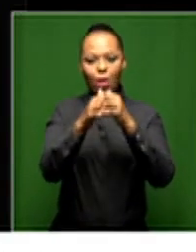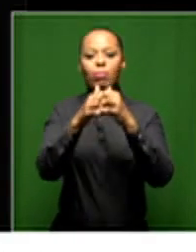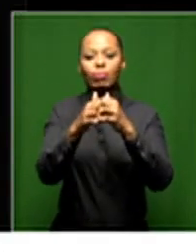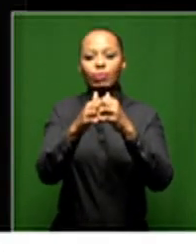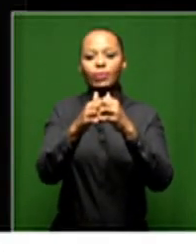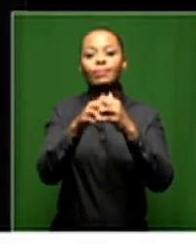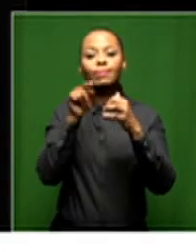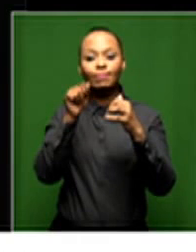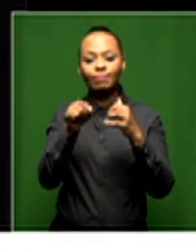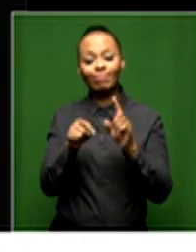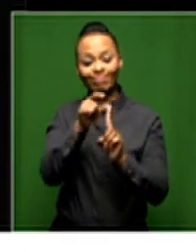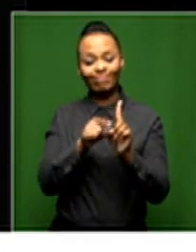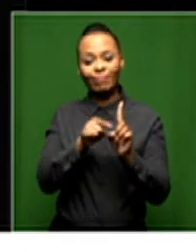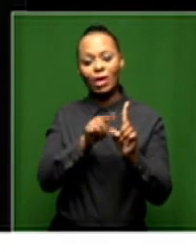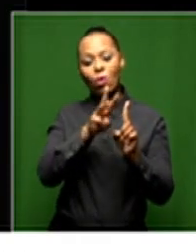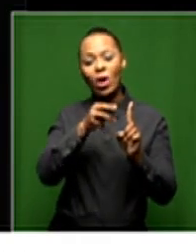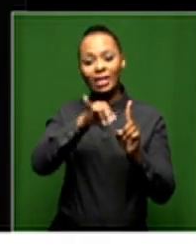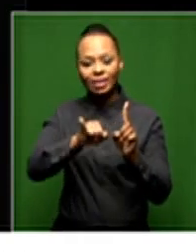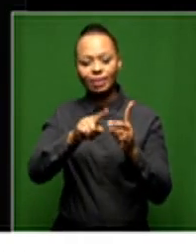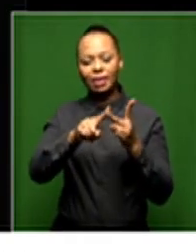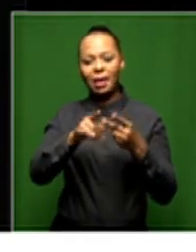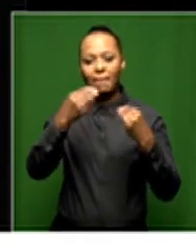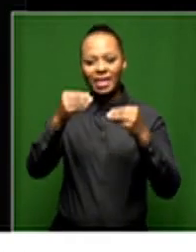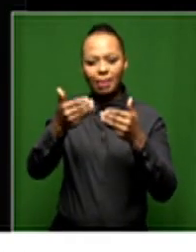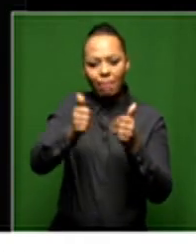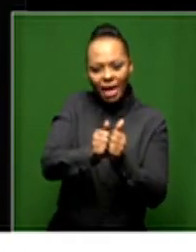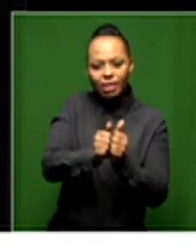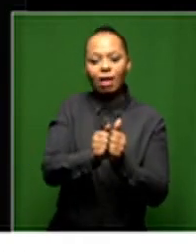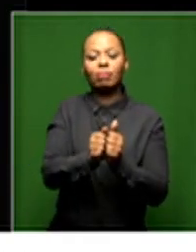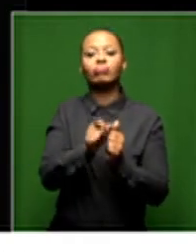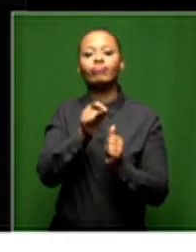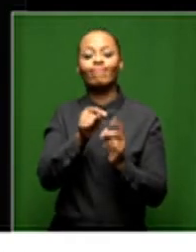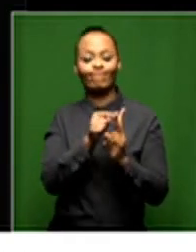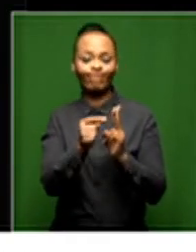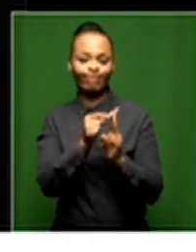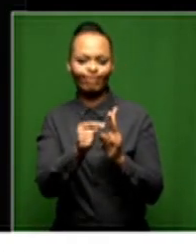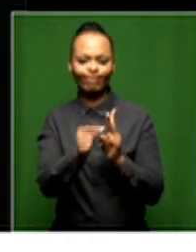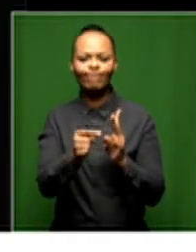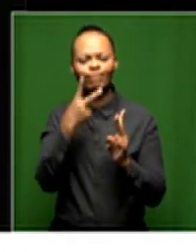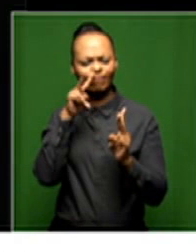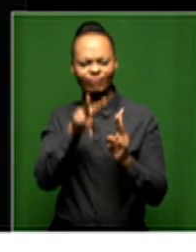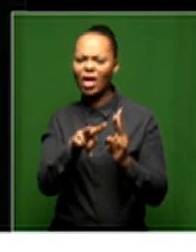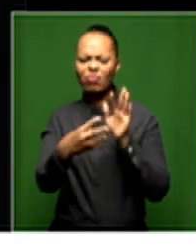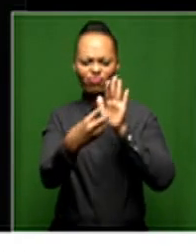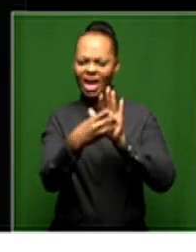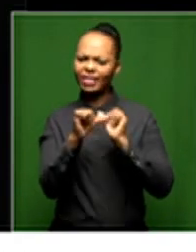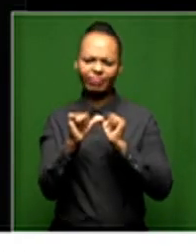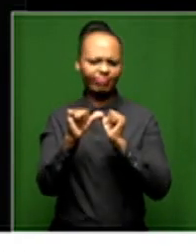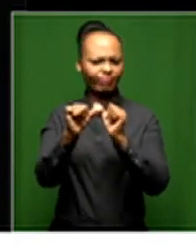And behind Wandi and his business partner, I see the brand